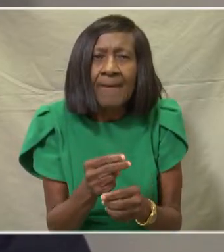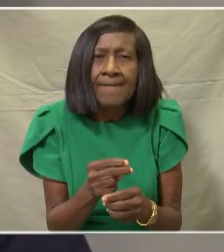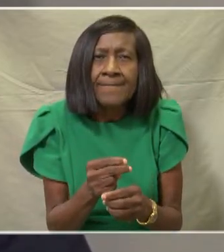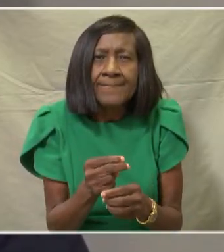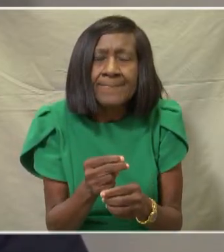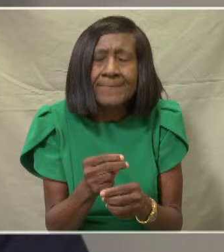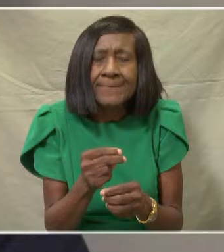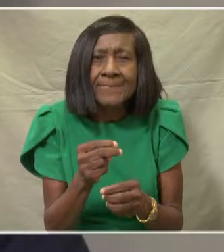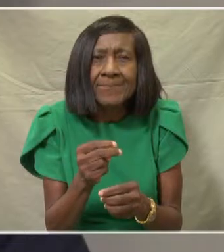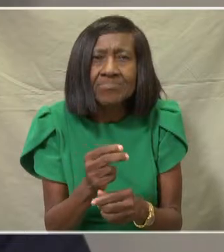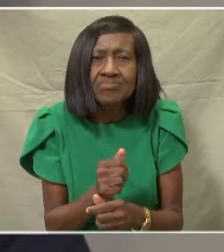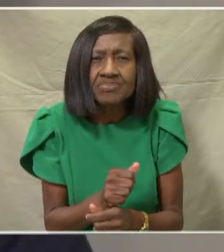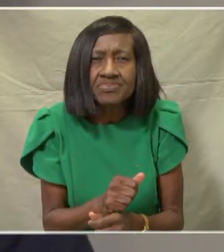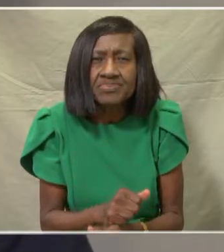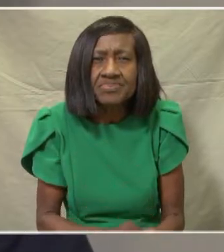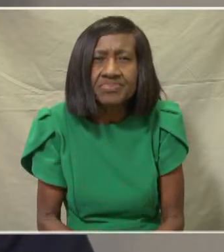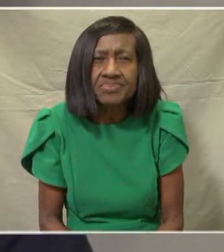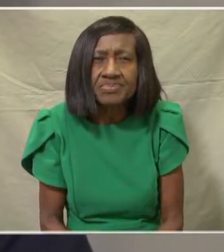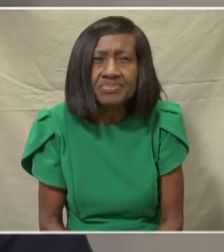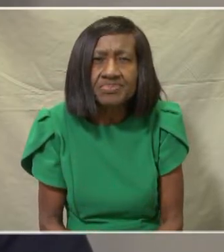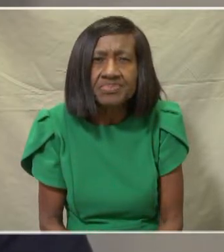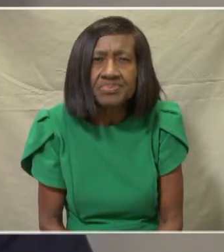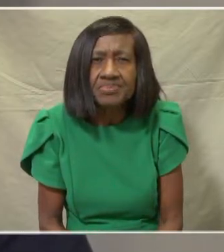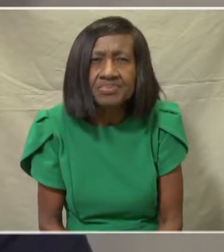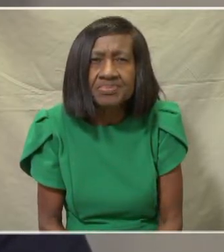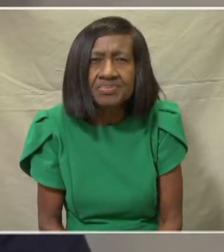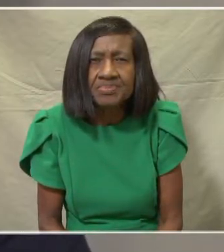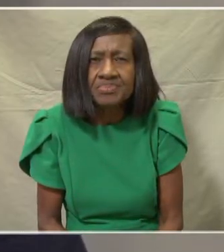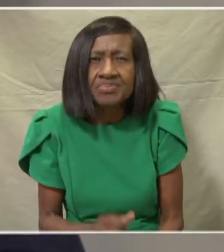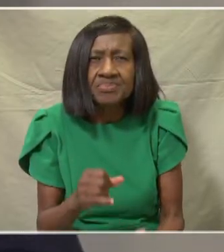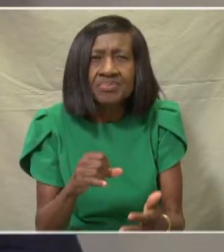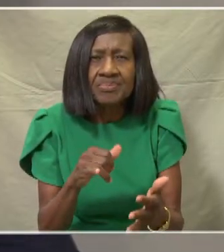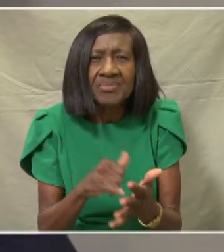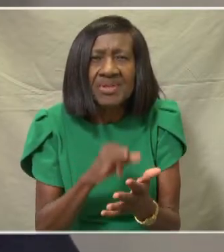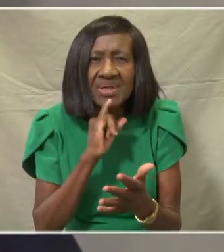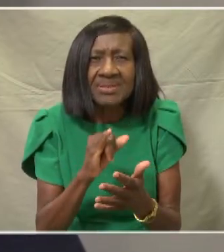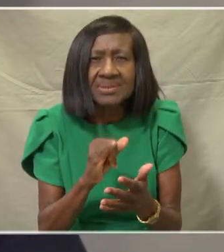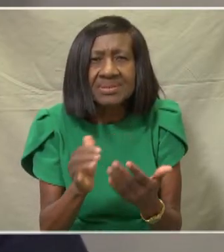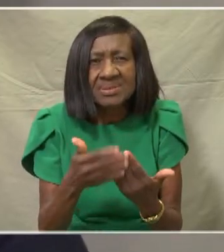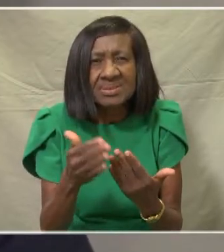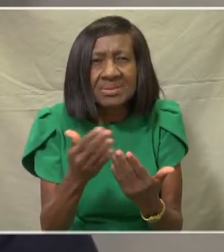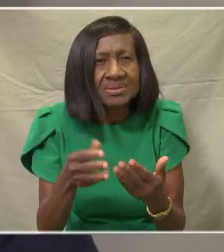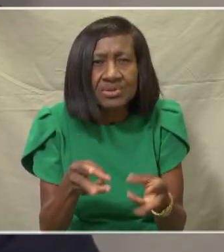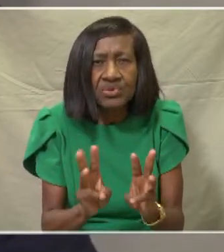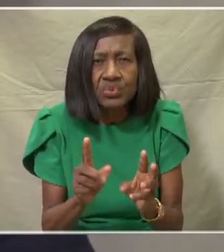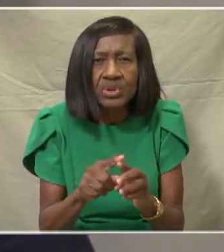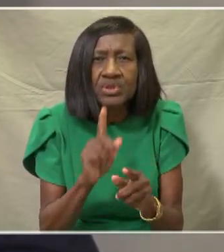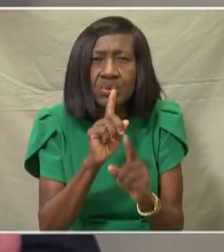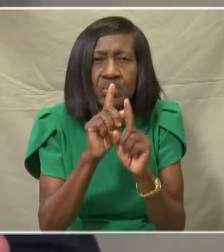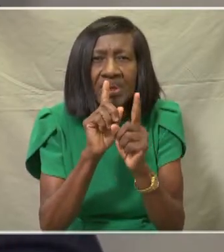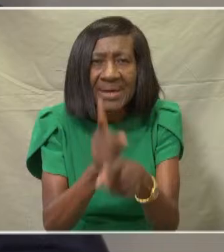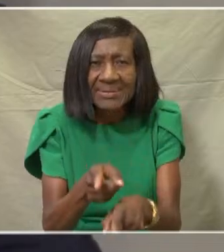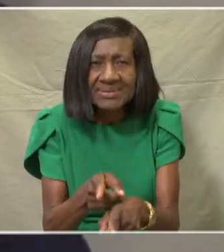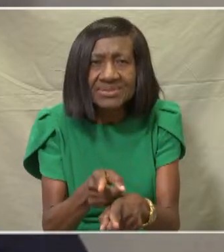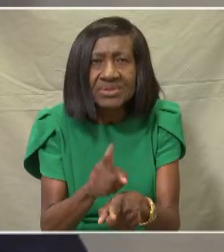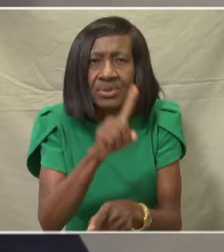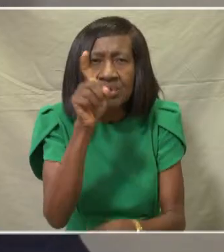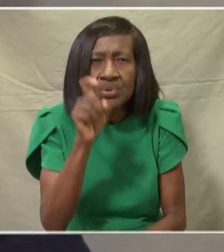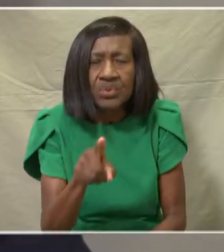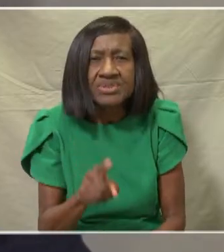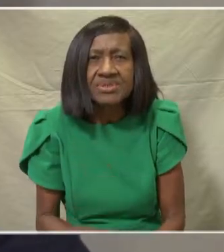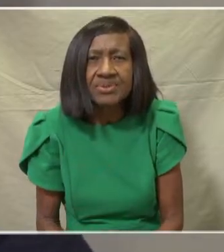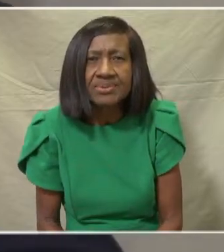other islands and other places that are observed. That's the simplest, I think, answer to that question. Either you guys want to